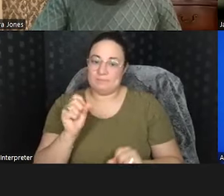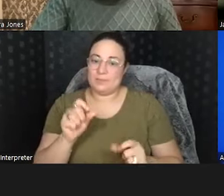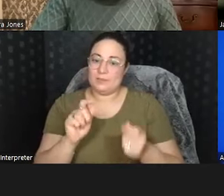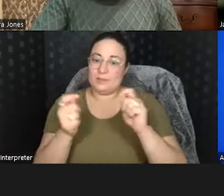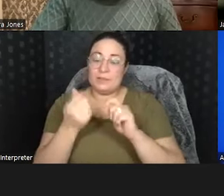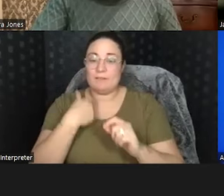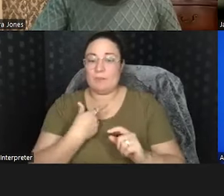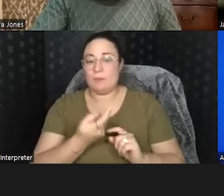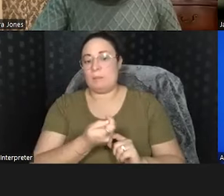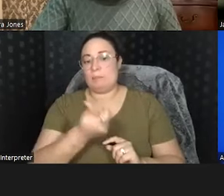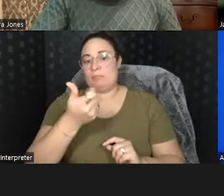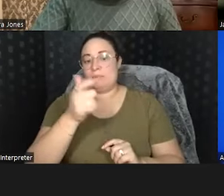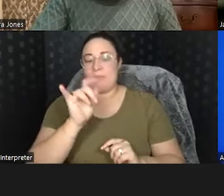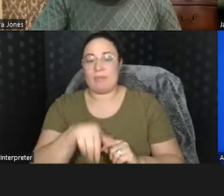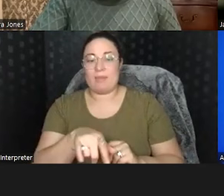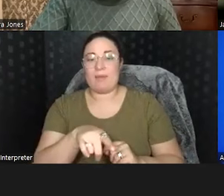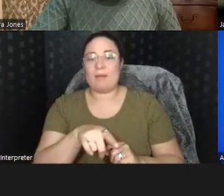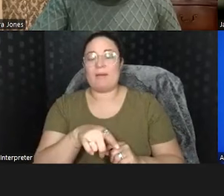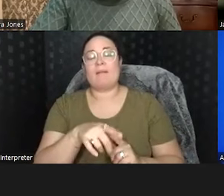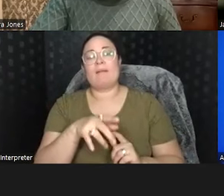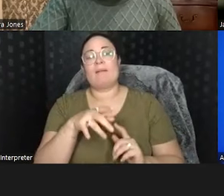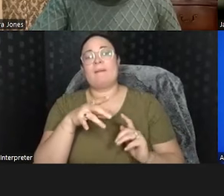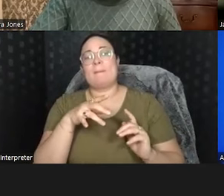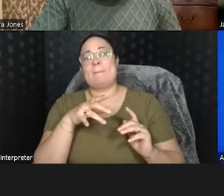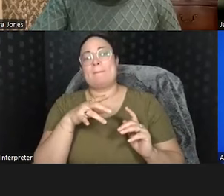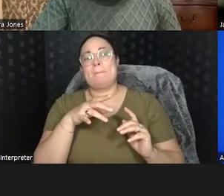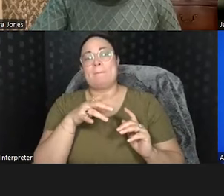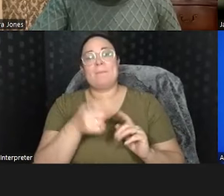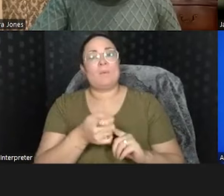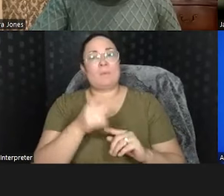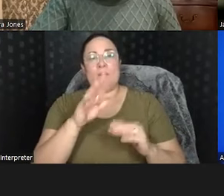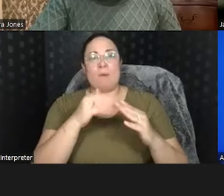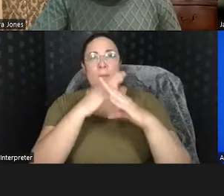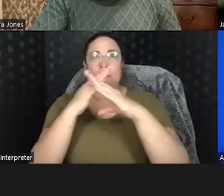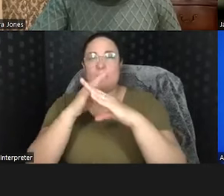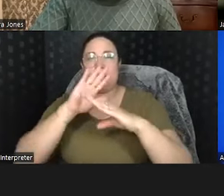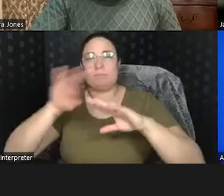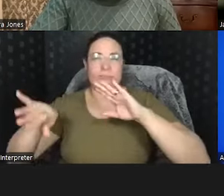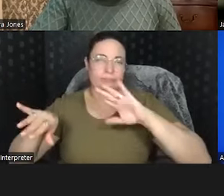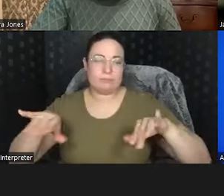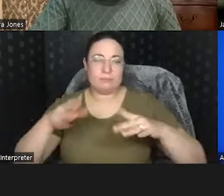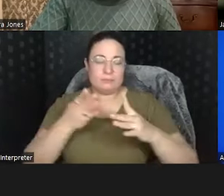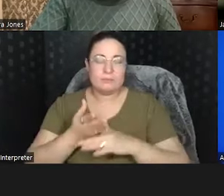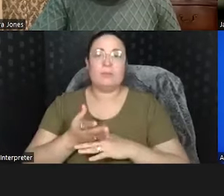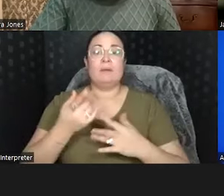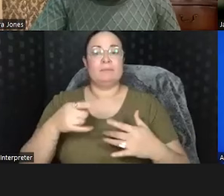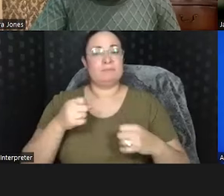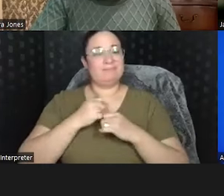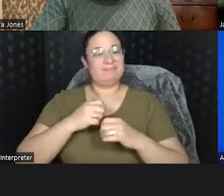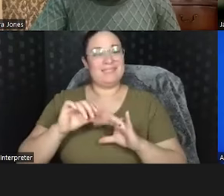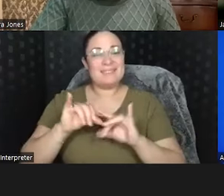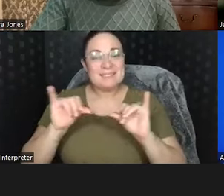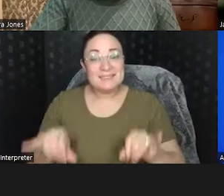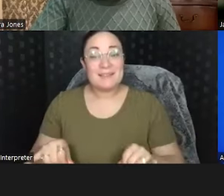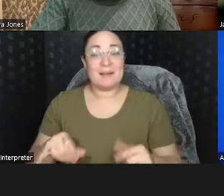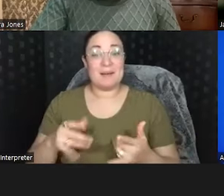remove that and those are, you know, remove all those barriers, we can actually create a system or